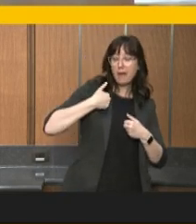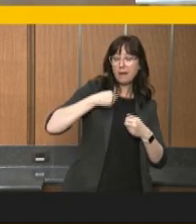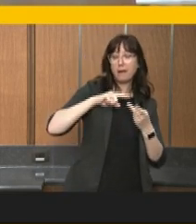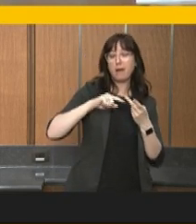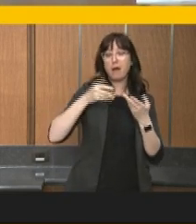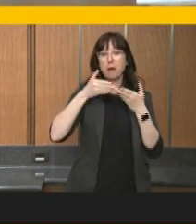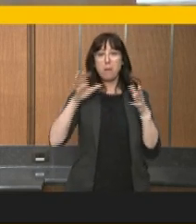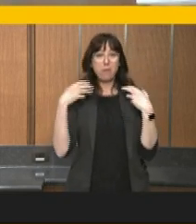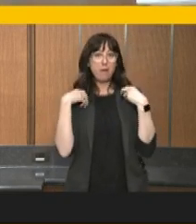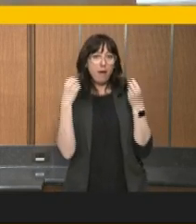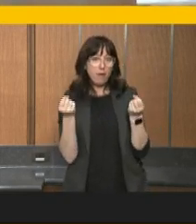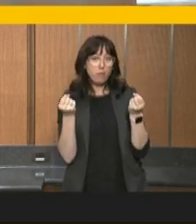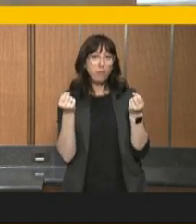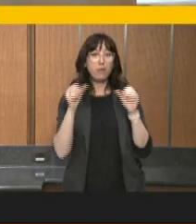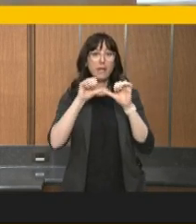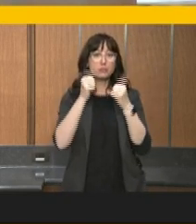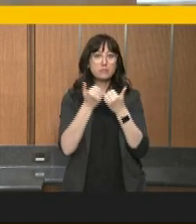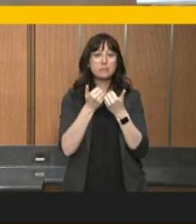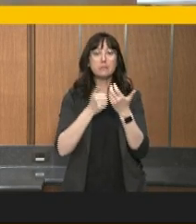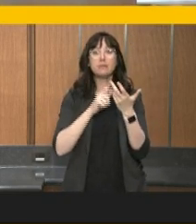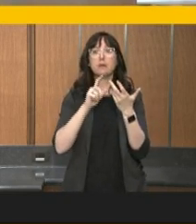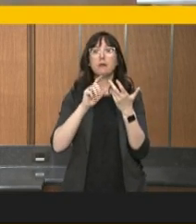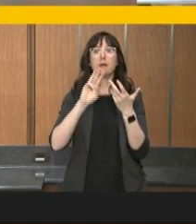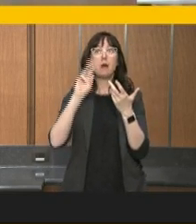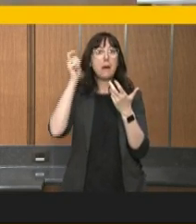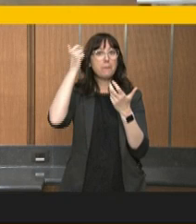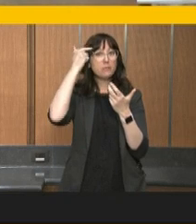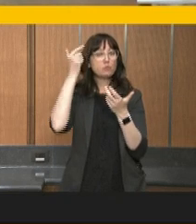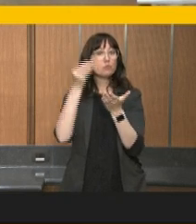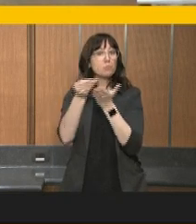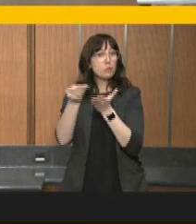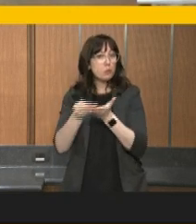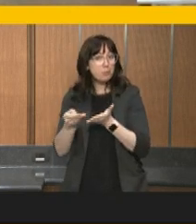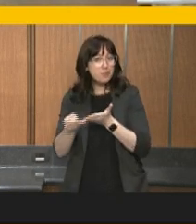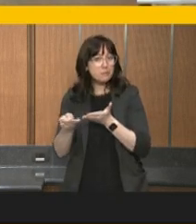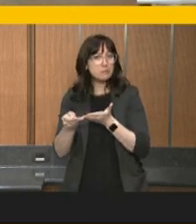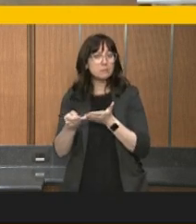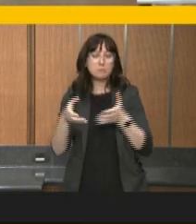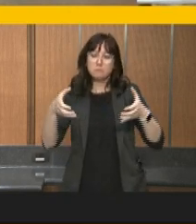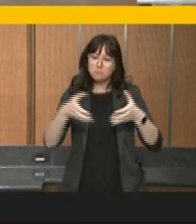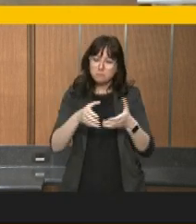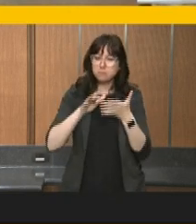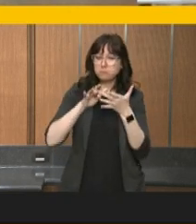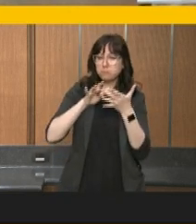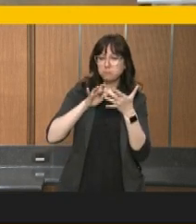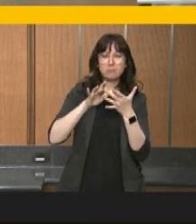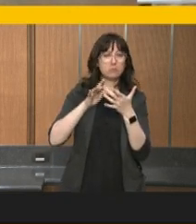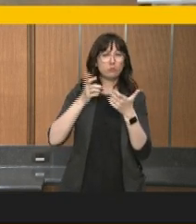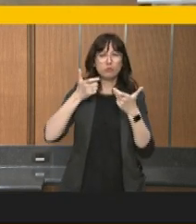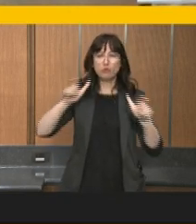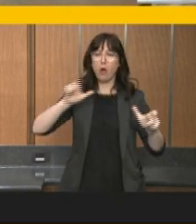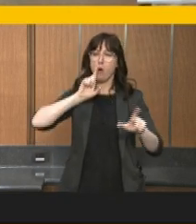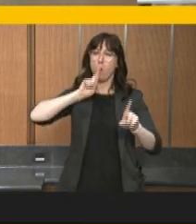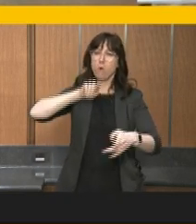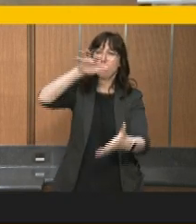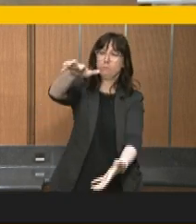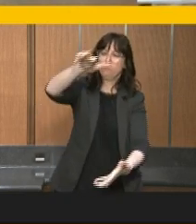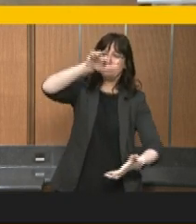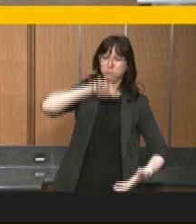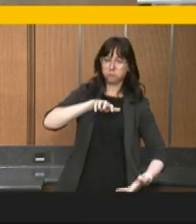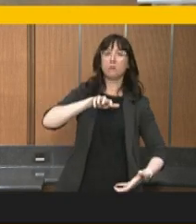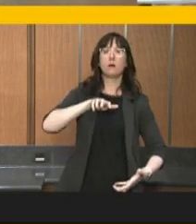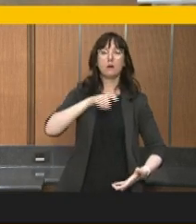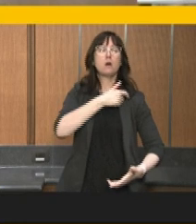and with the Minister of Procurement and her team to put in large orders, because we know that even though